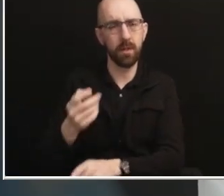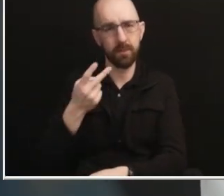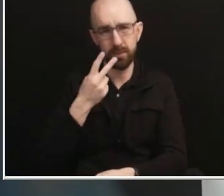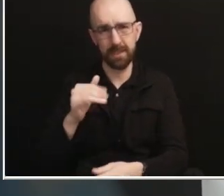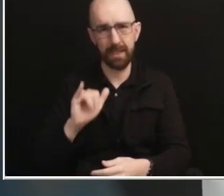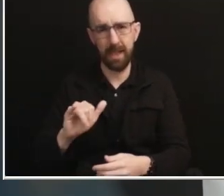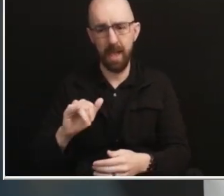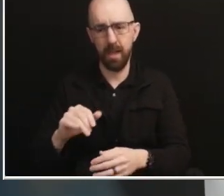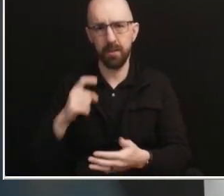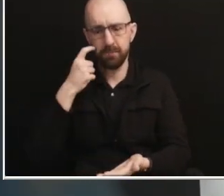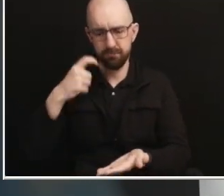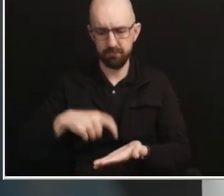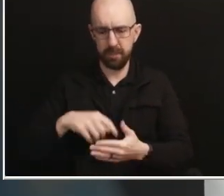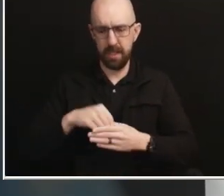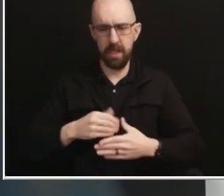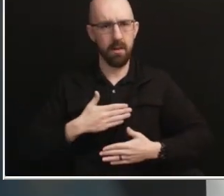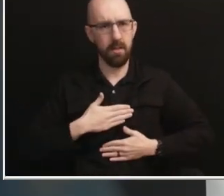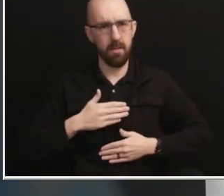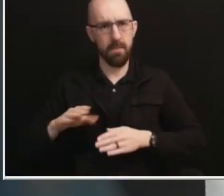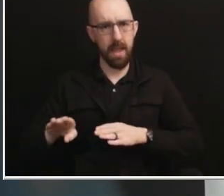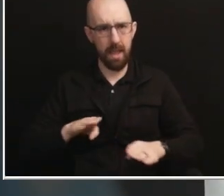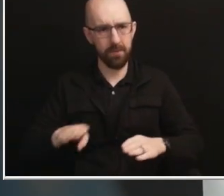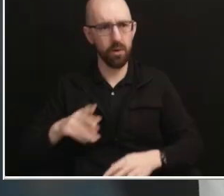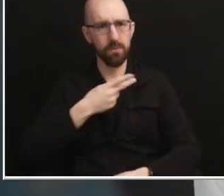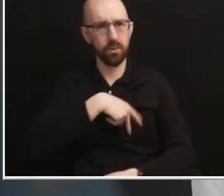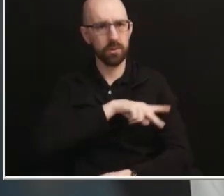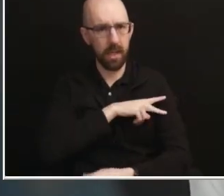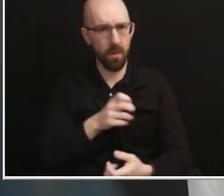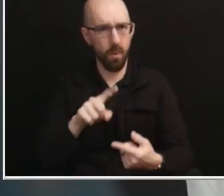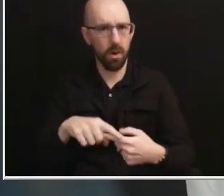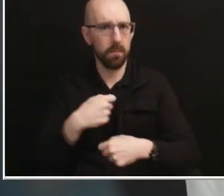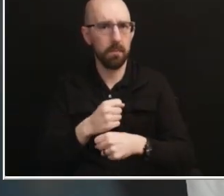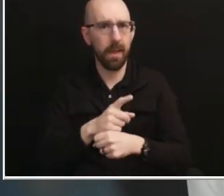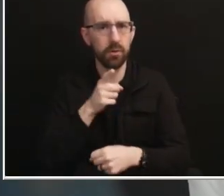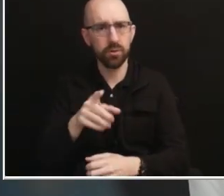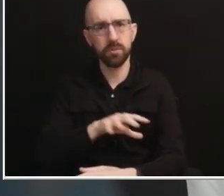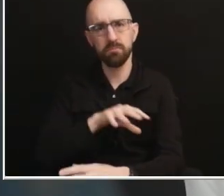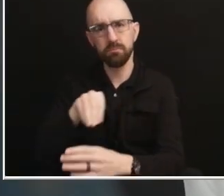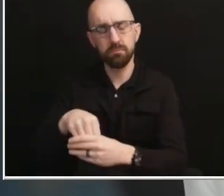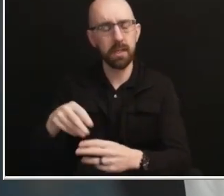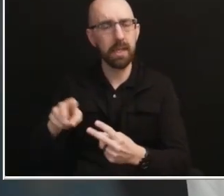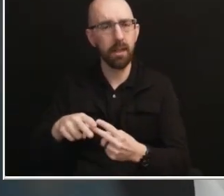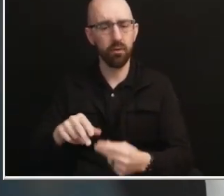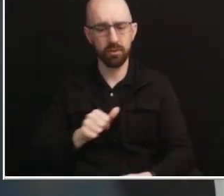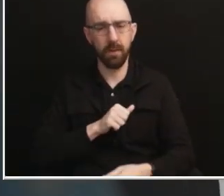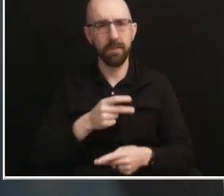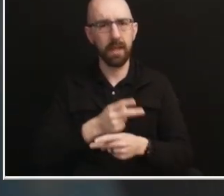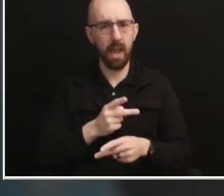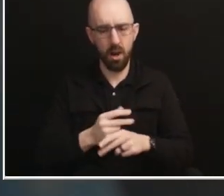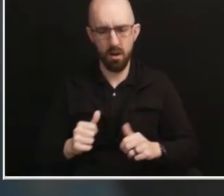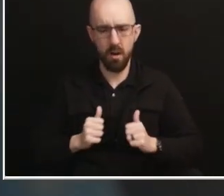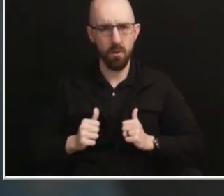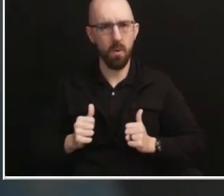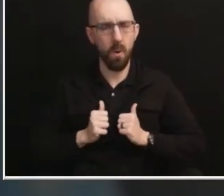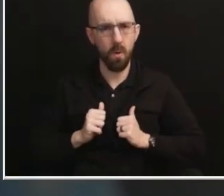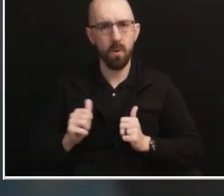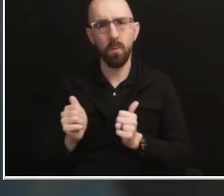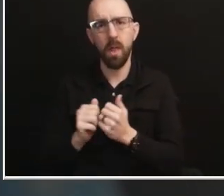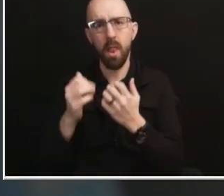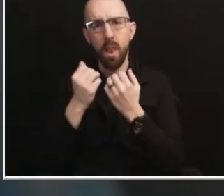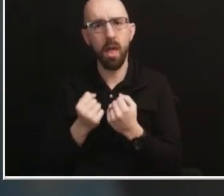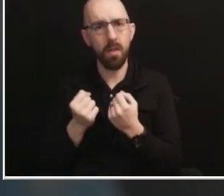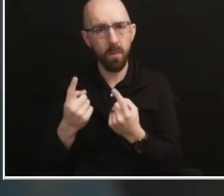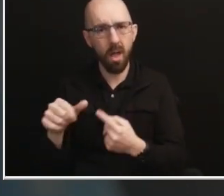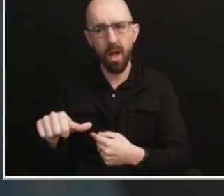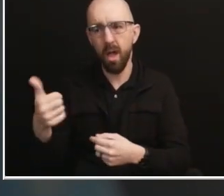your behaviors, you really want to make sure that you are engaging in either self-care on your own, with a loved one or other family